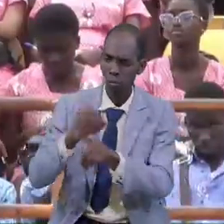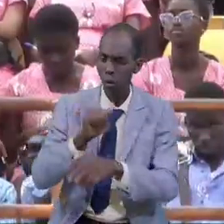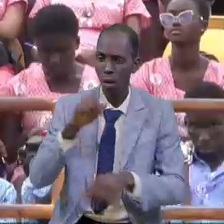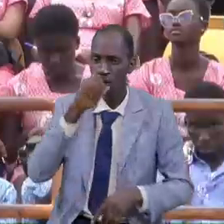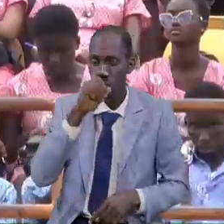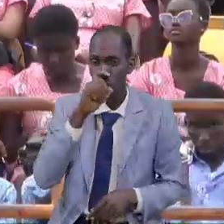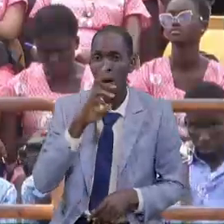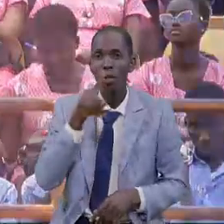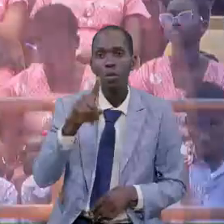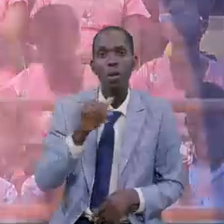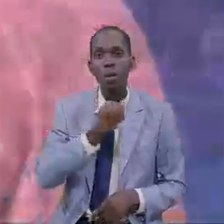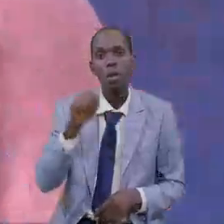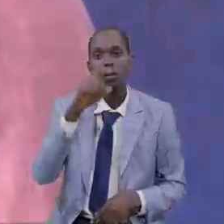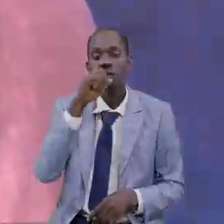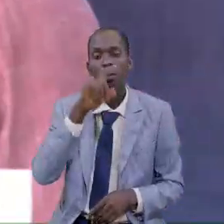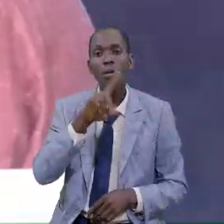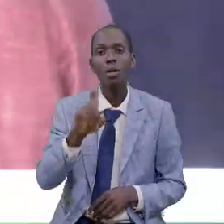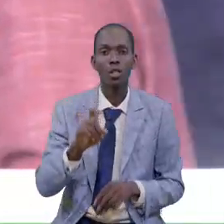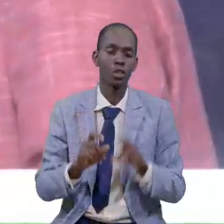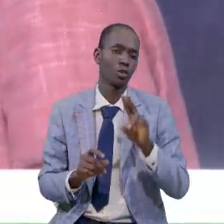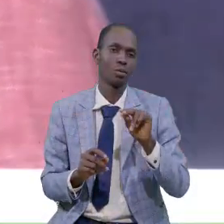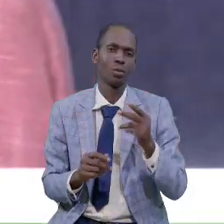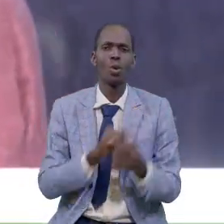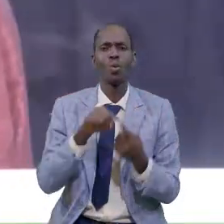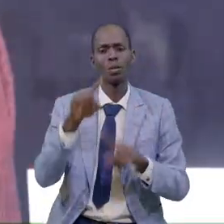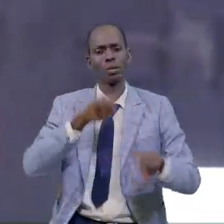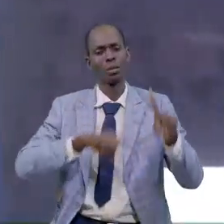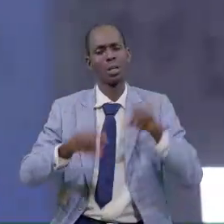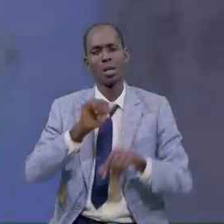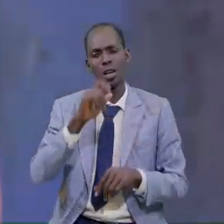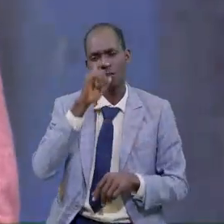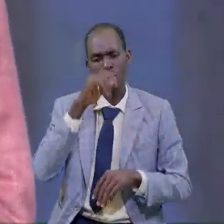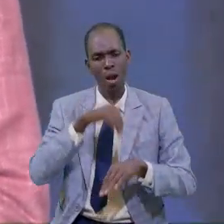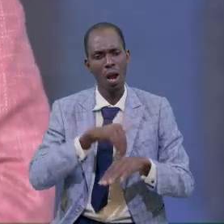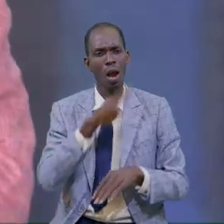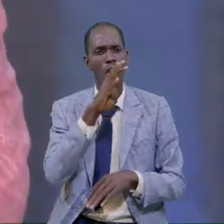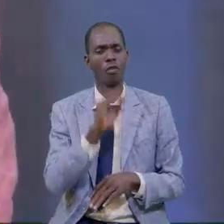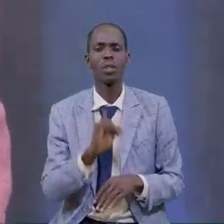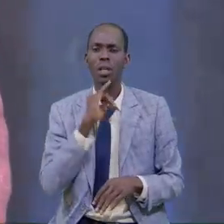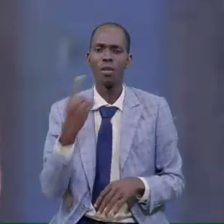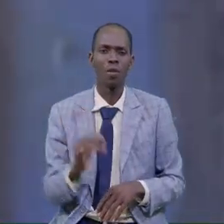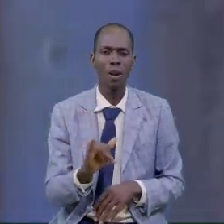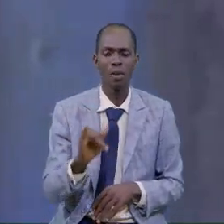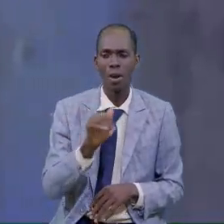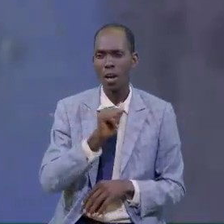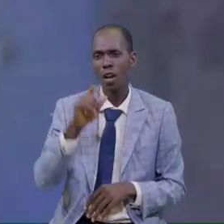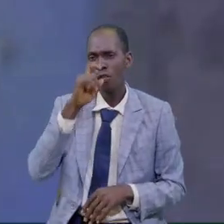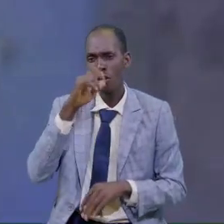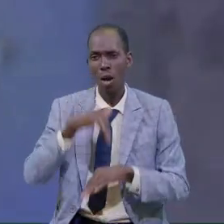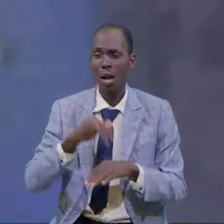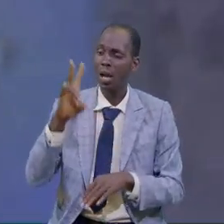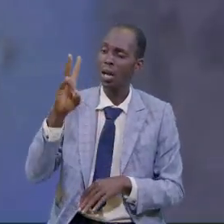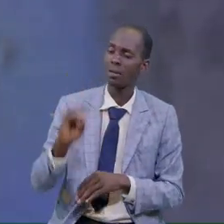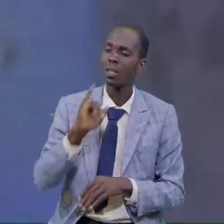What you say, a fool at 40 is a fool forever. A fool at 70 is a fool forever. A fool at 80